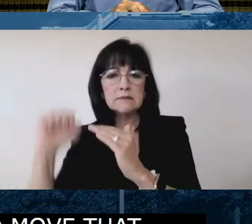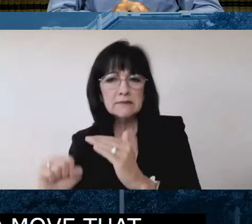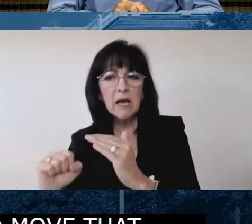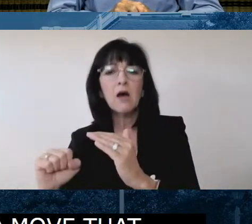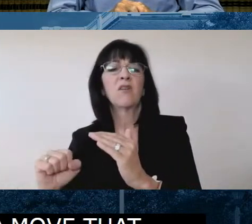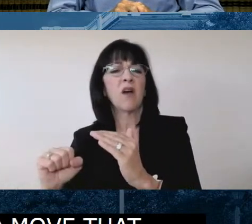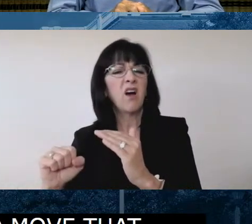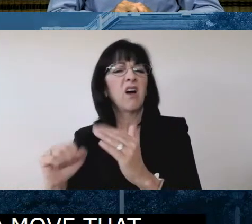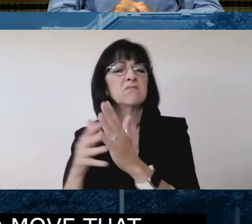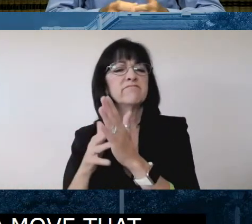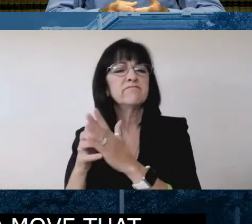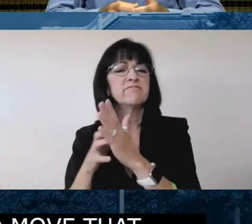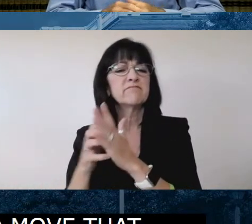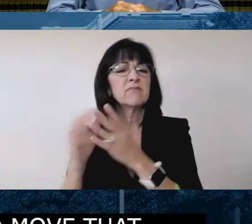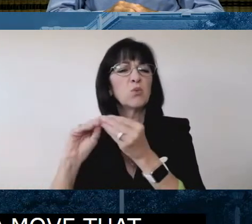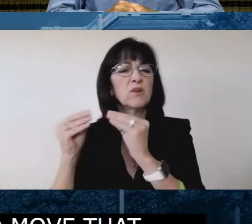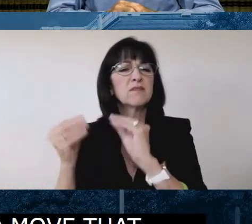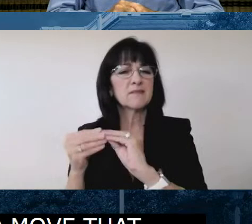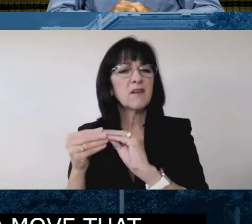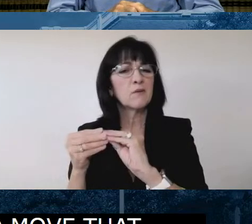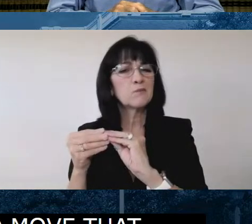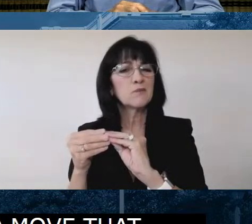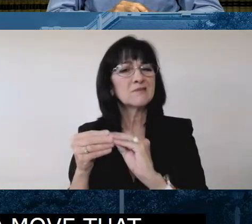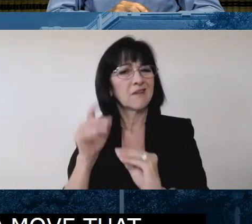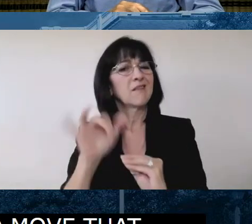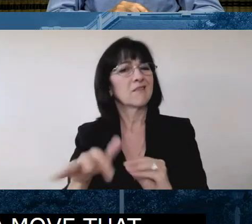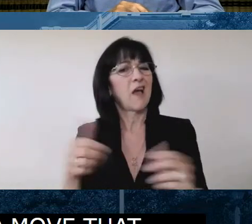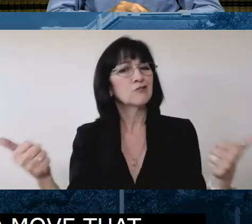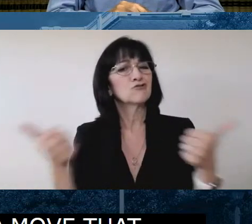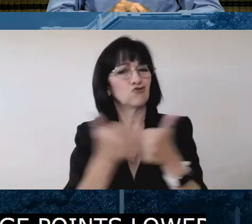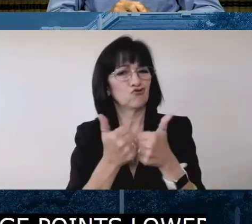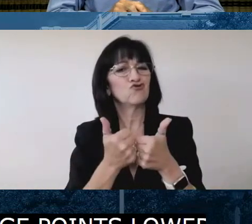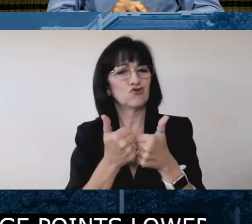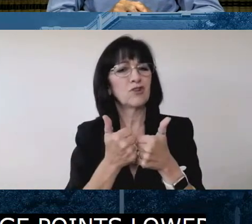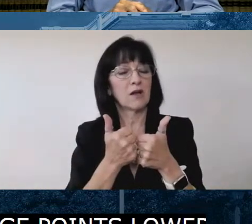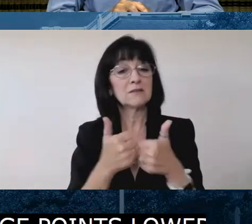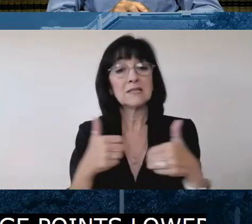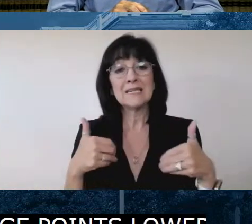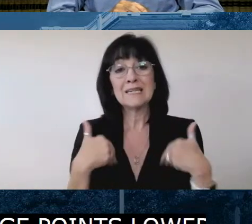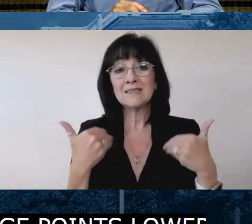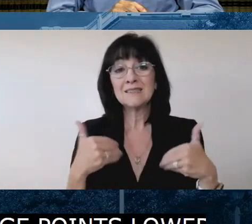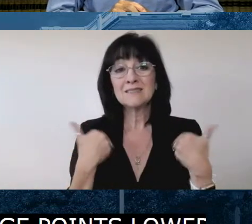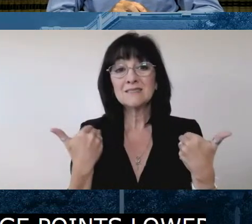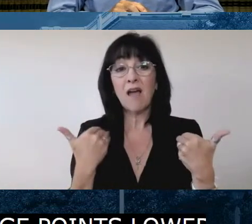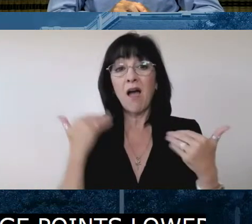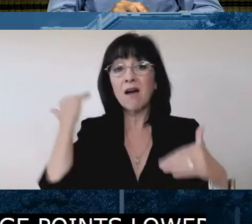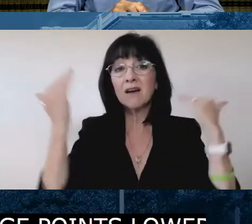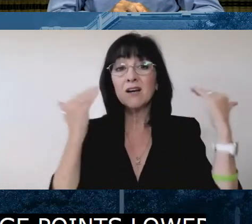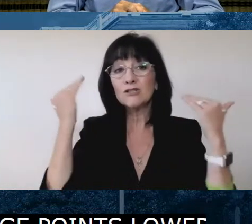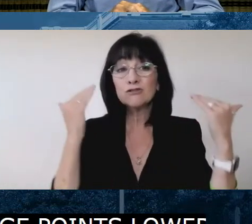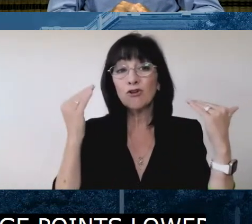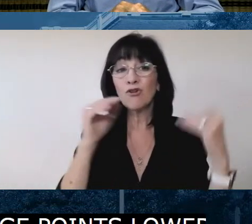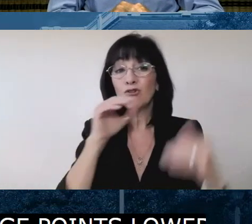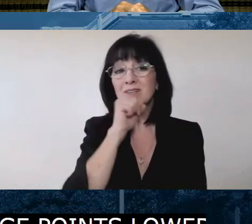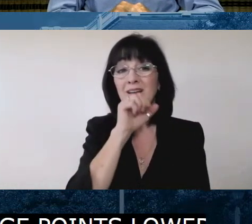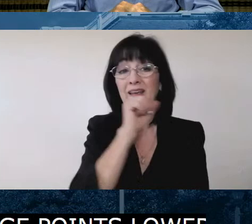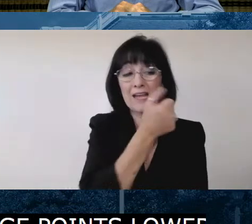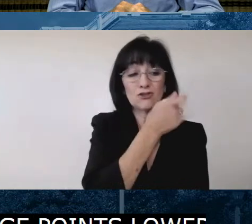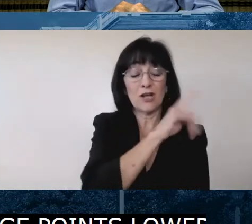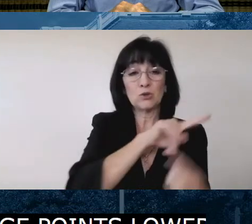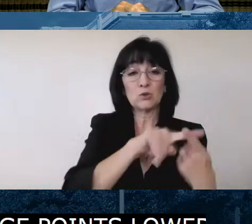than the young adults. And this is really where the challenge is. So young adults 18 to 34 statewide,